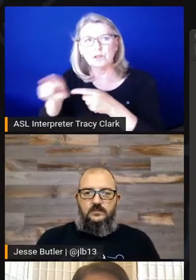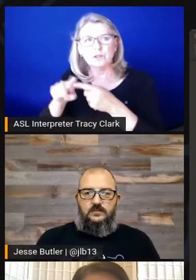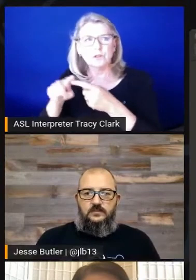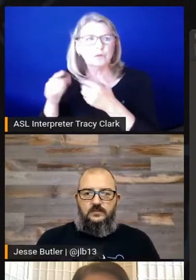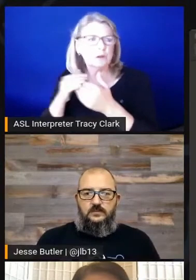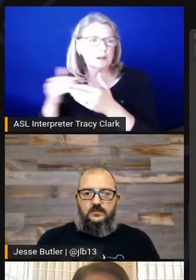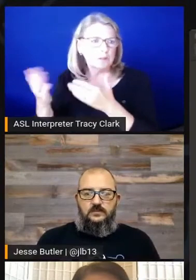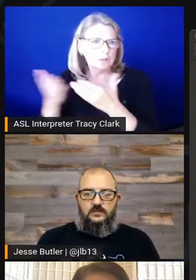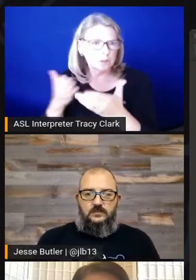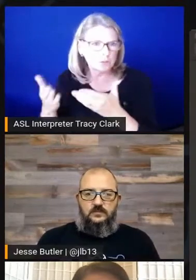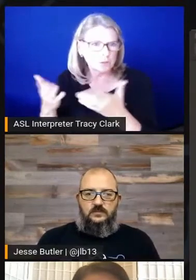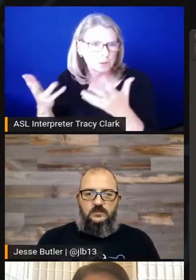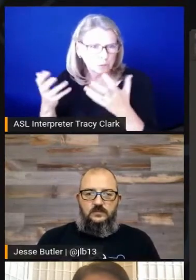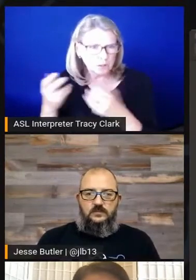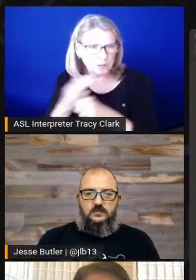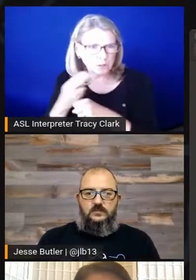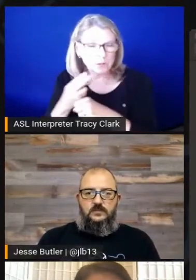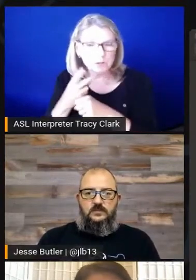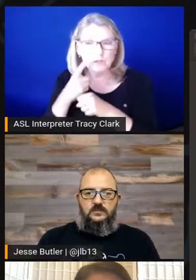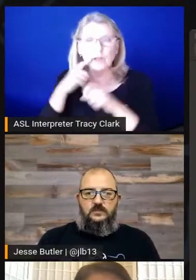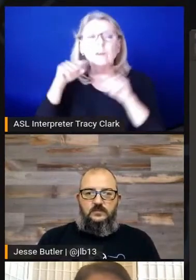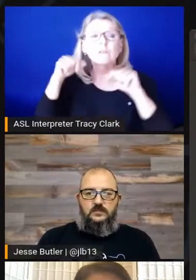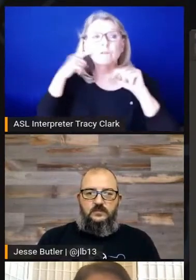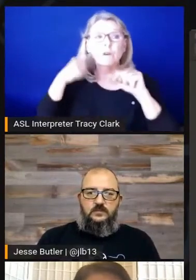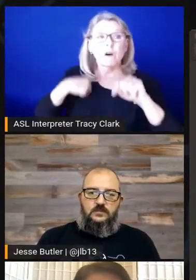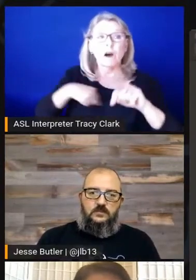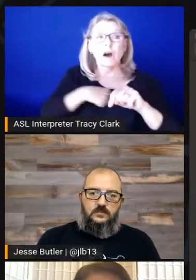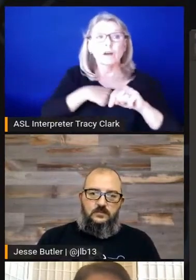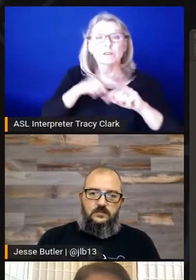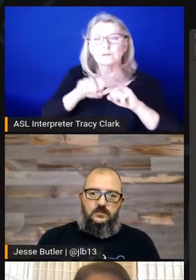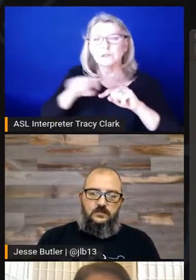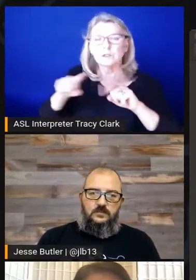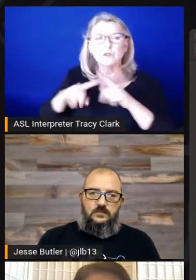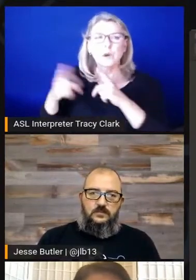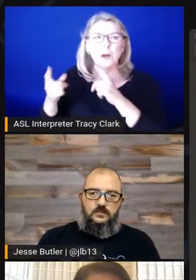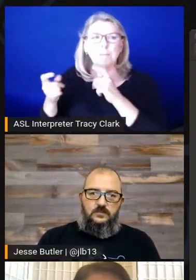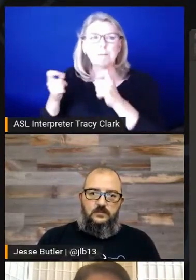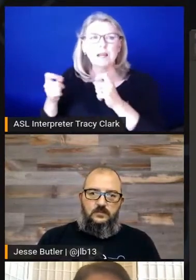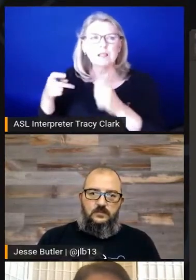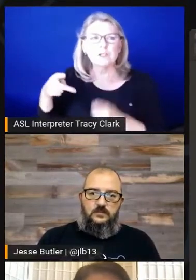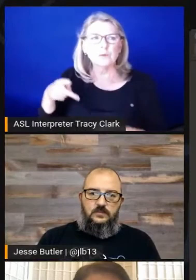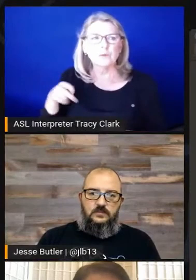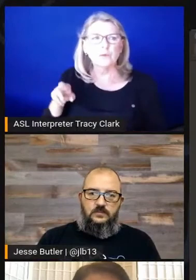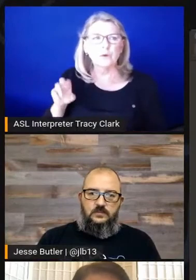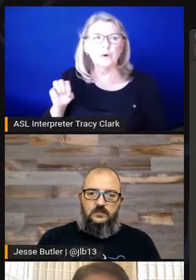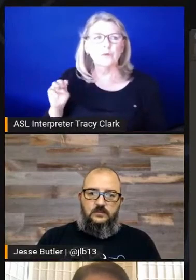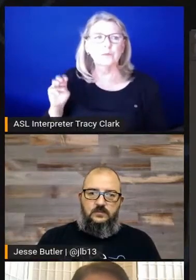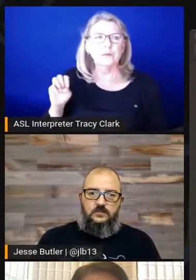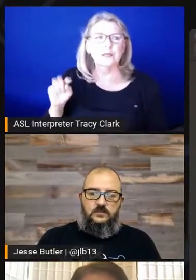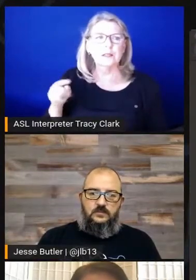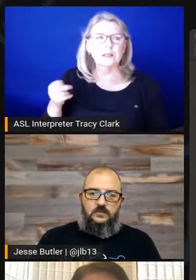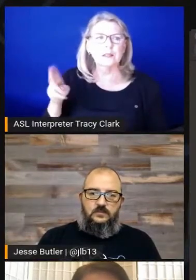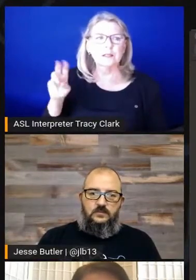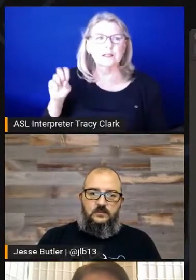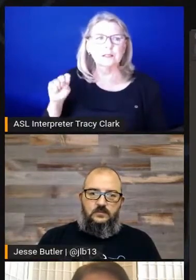to our Managed Prometheus service, or AMP for short, and we'll also be exporting to CloudWatch and